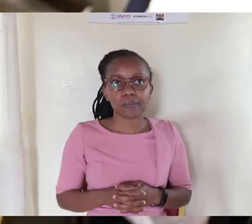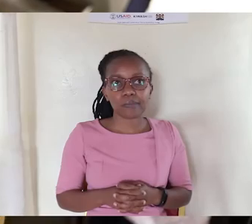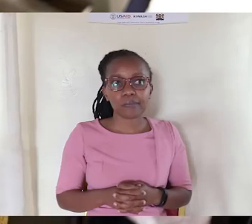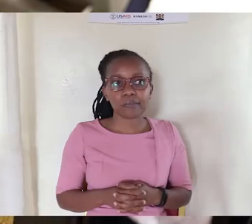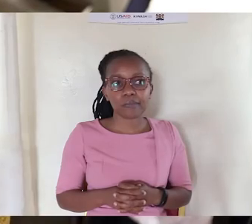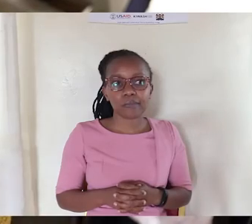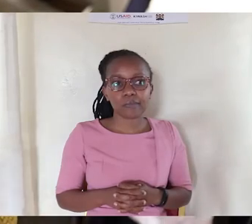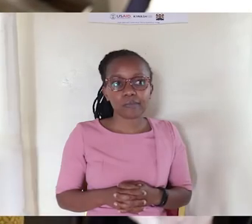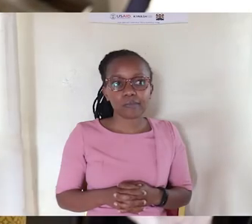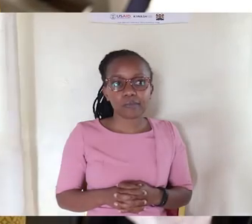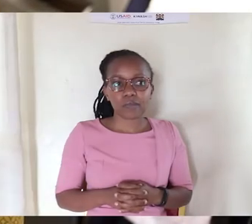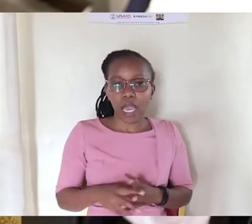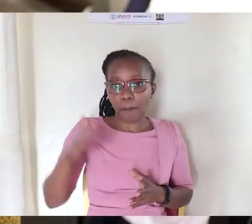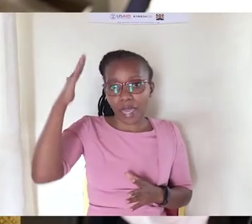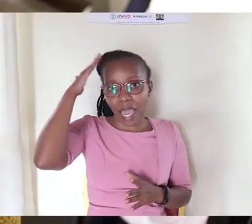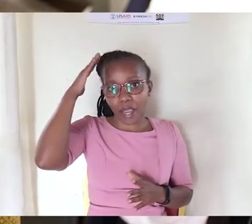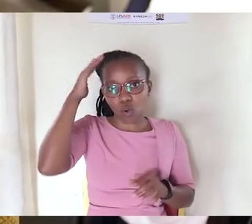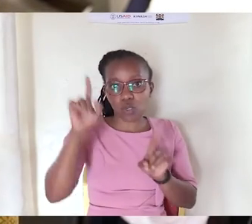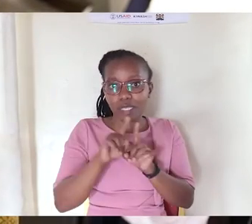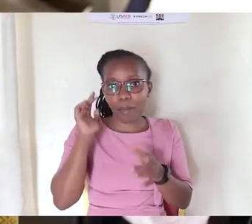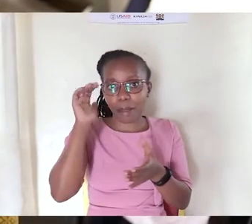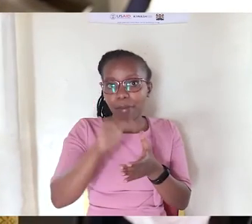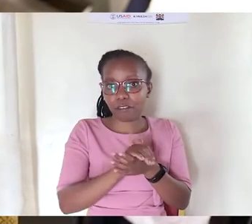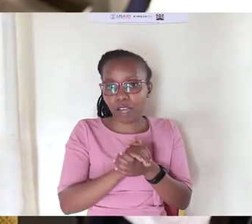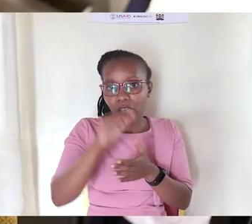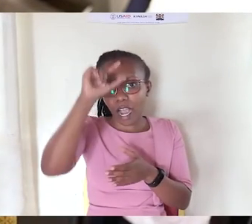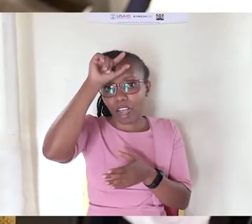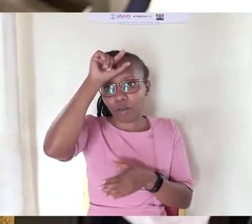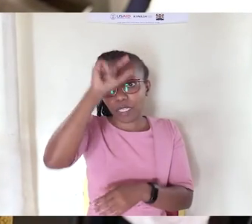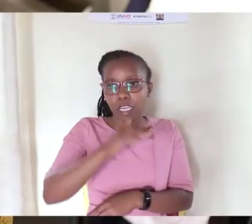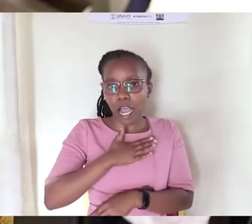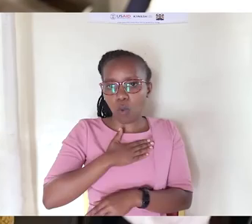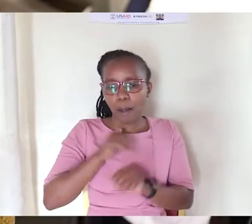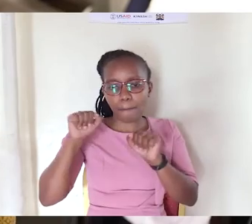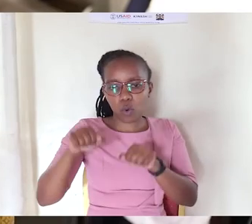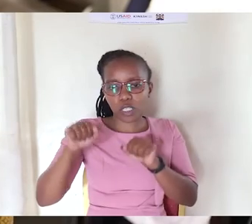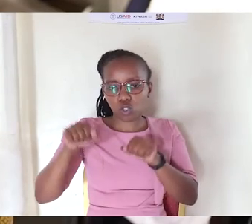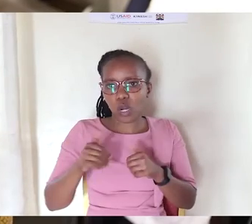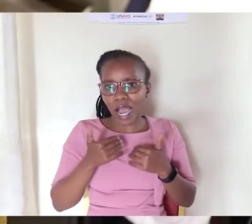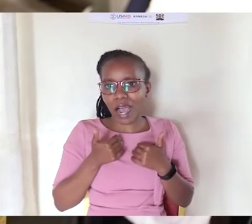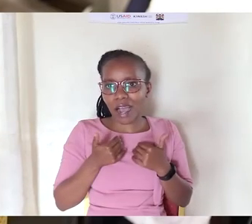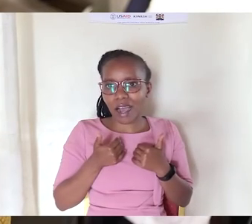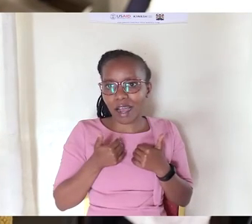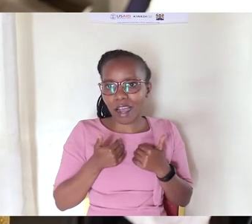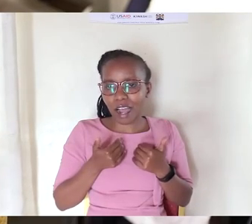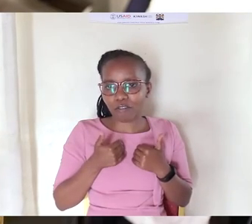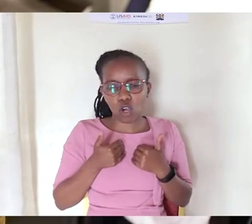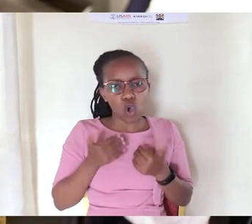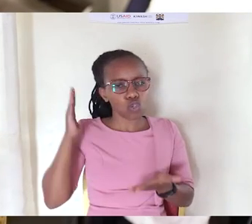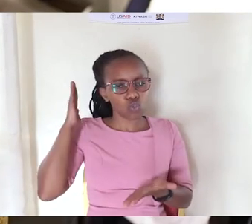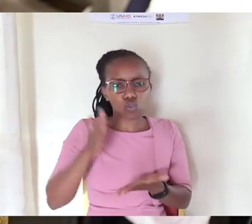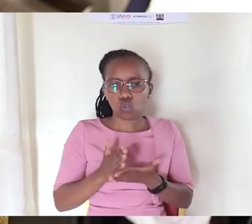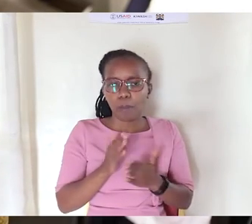I know and I believe that this government has the potential to be able to put a stop to